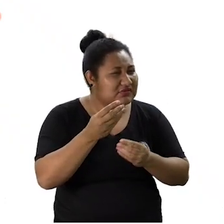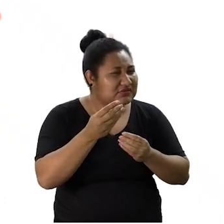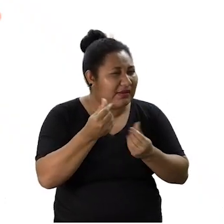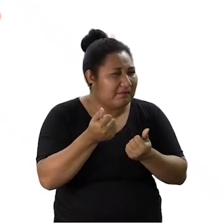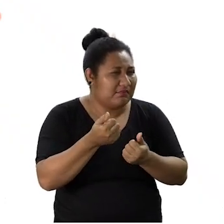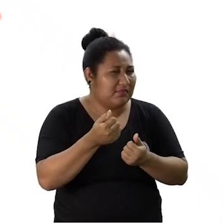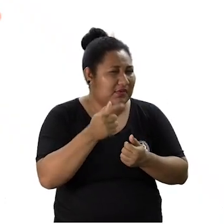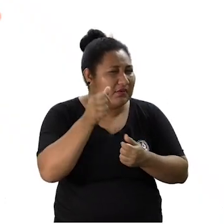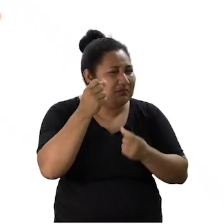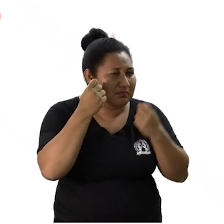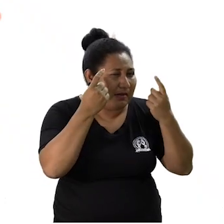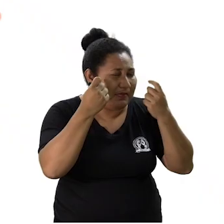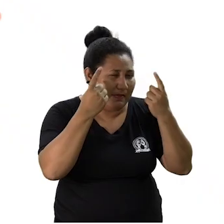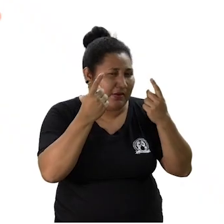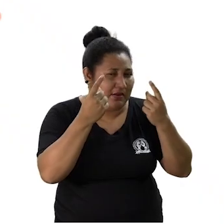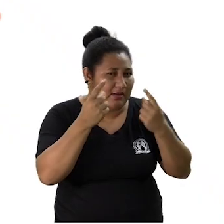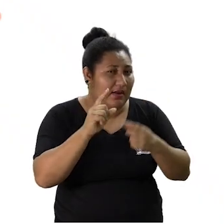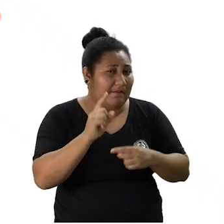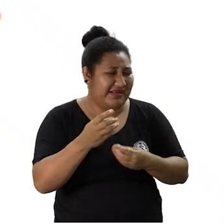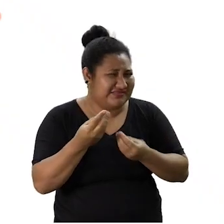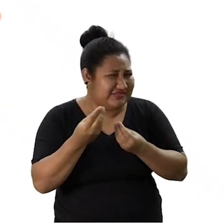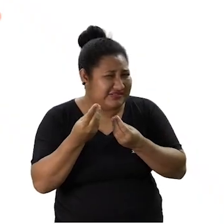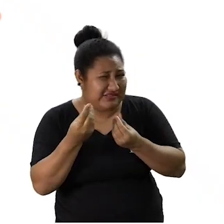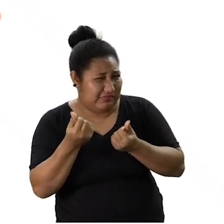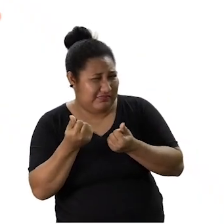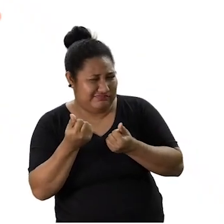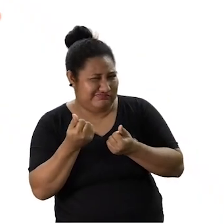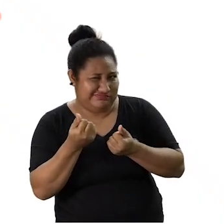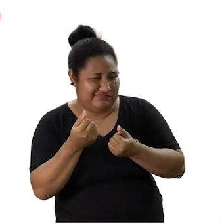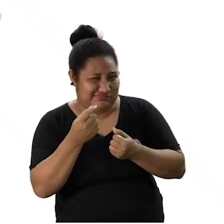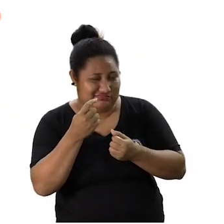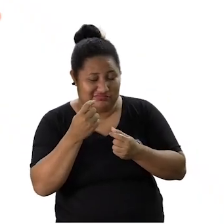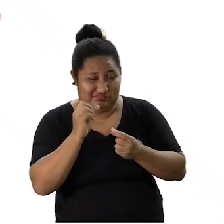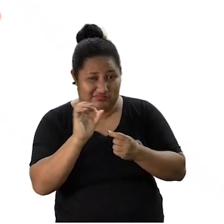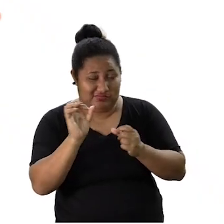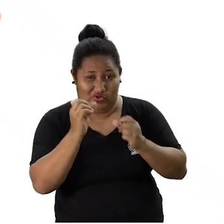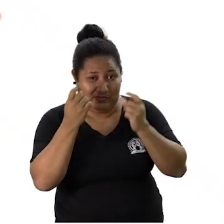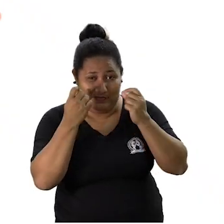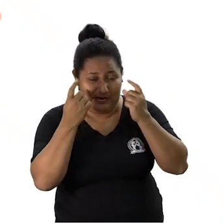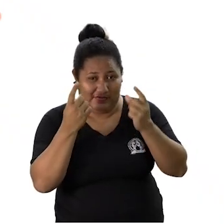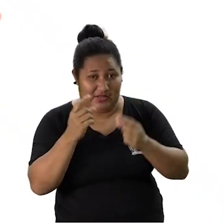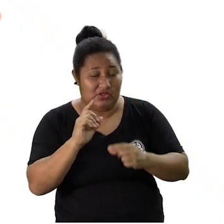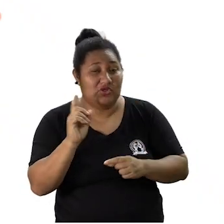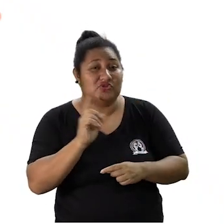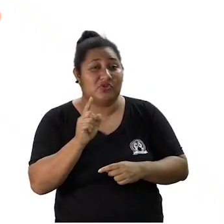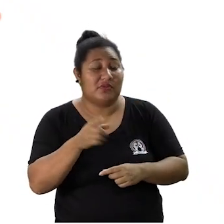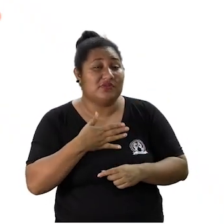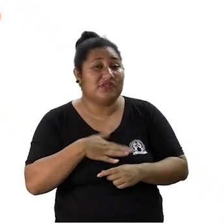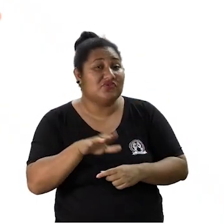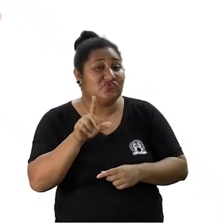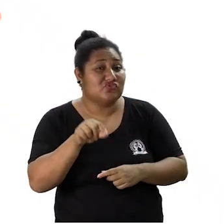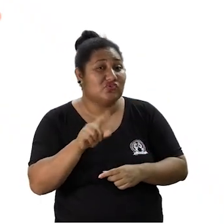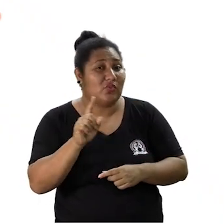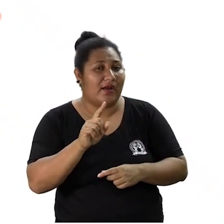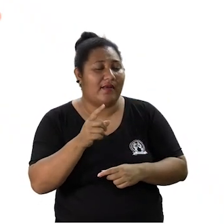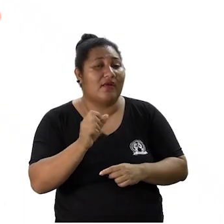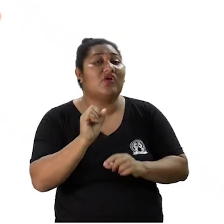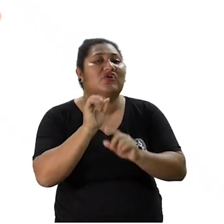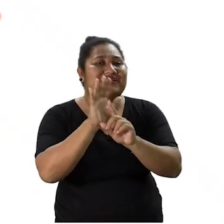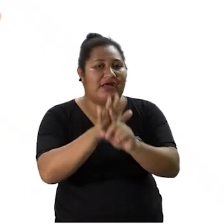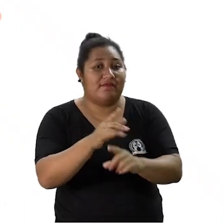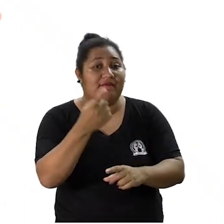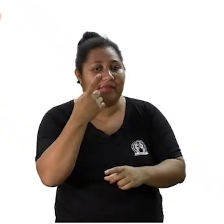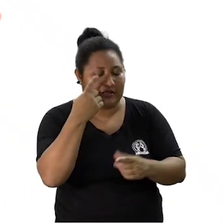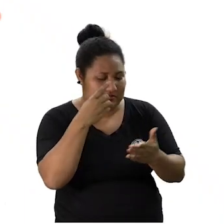lama. Ia a onisi fo e le mama lama. So what you do is to find yourself a